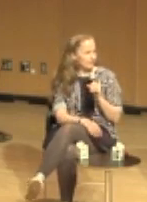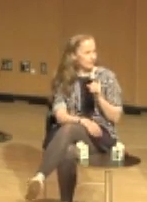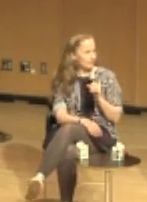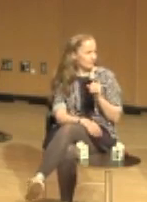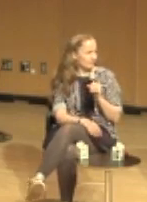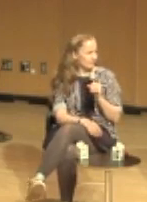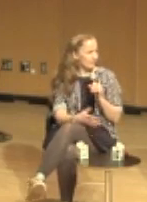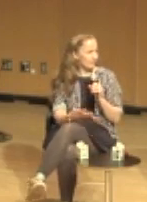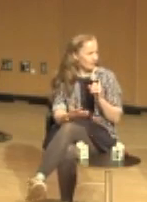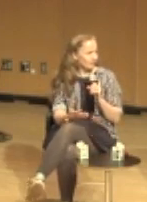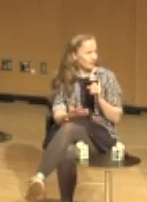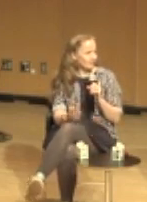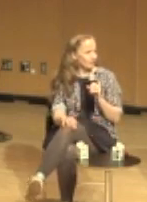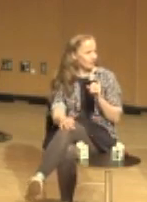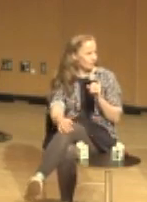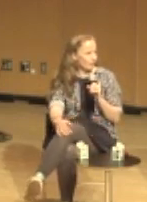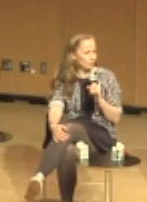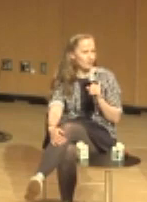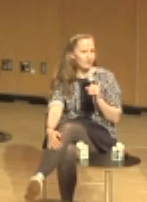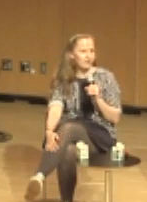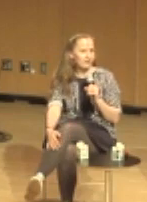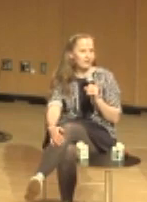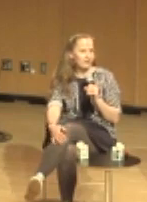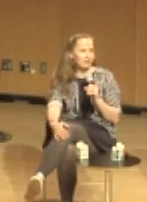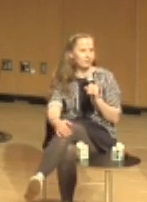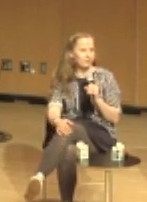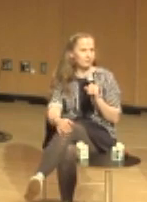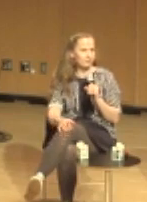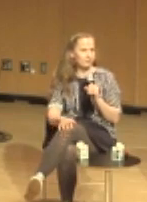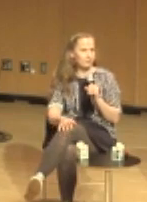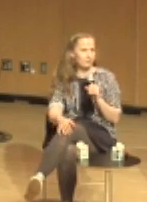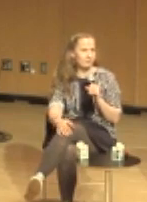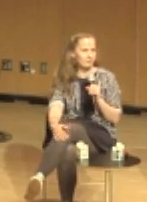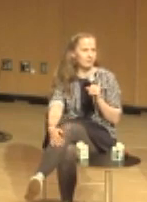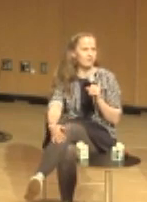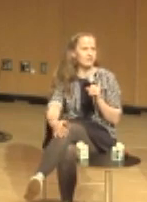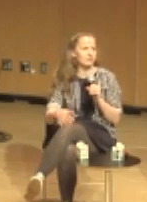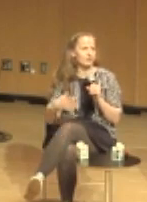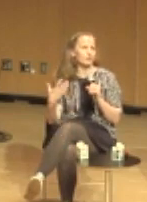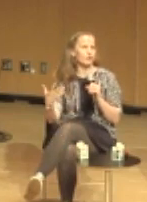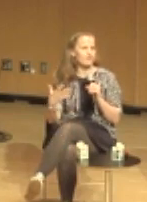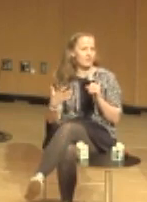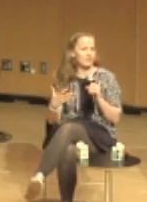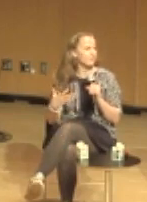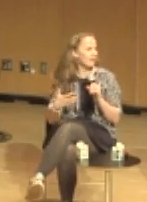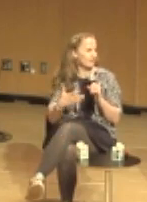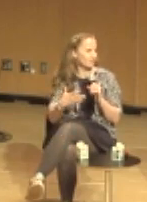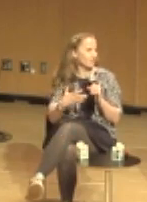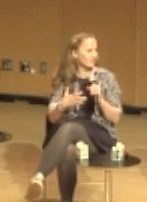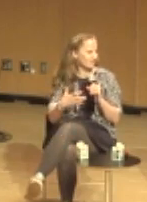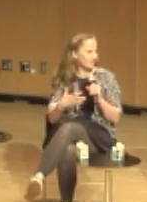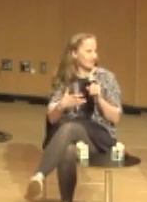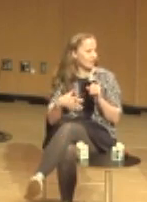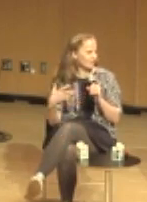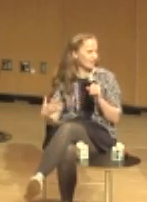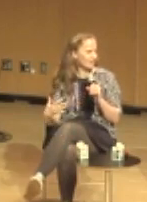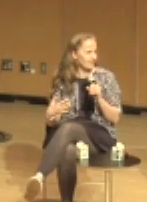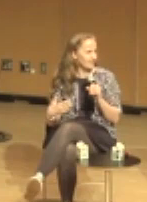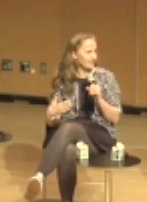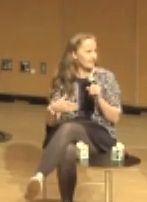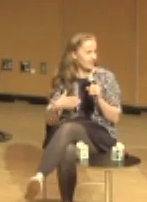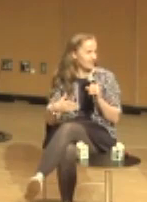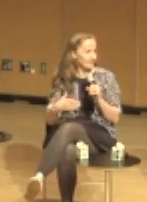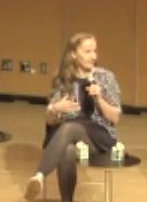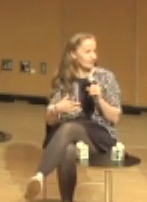his mother tongue you know that's what he grew up with so there isn't a choice that he made to write in that language